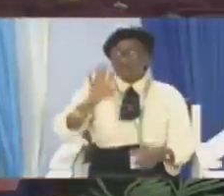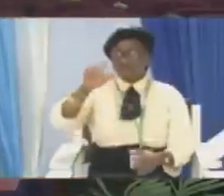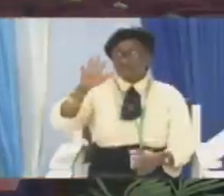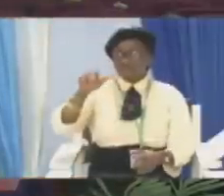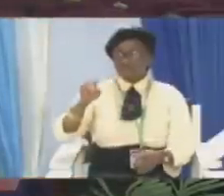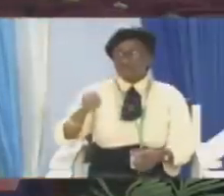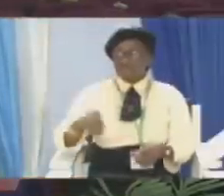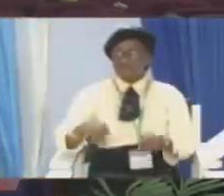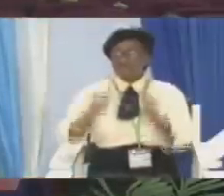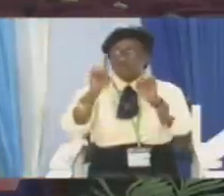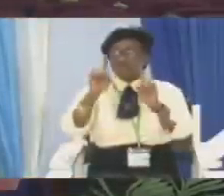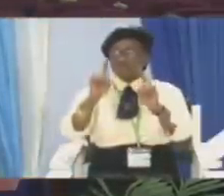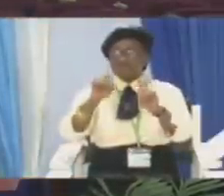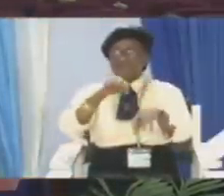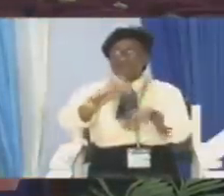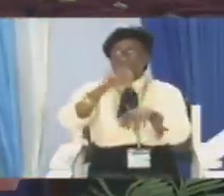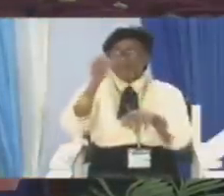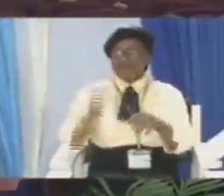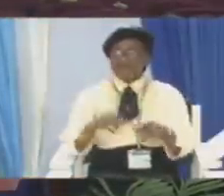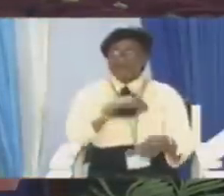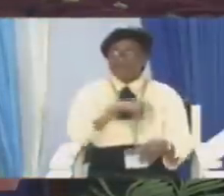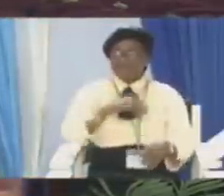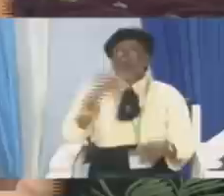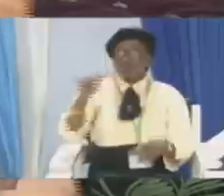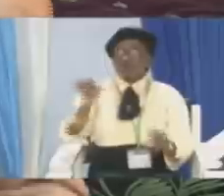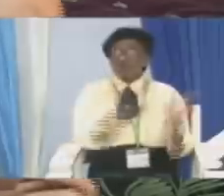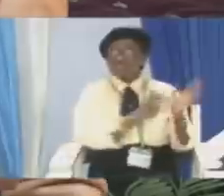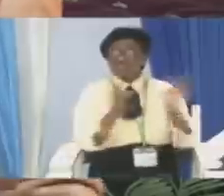the earthly ministry of Jesus Christ,